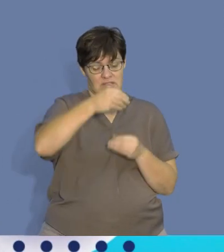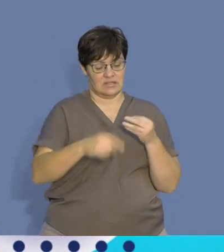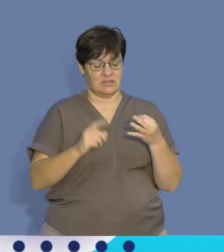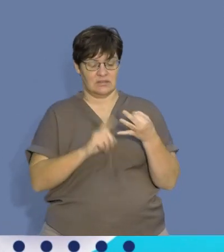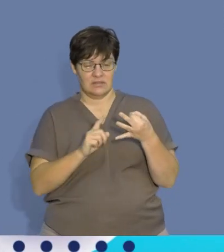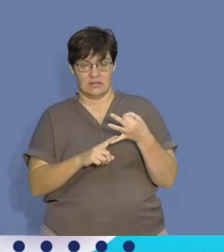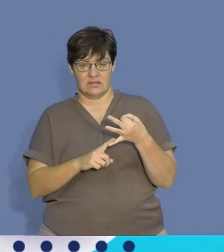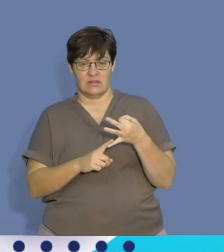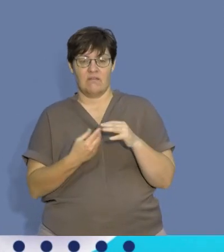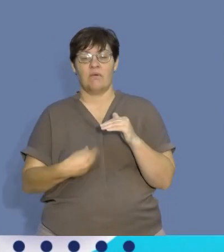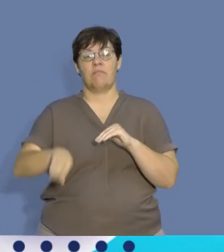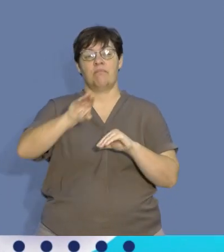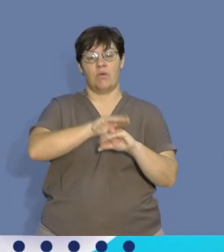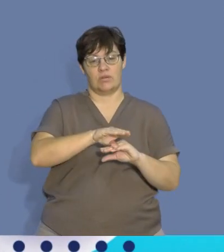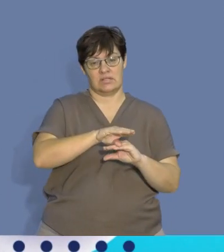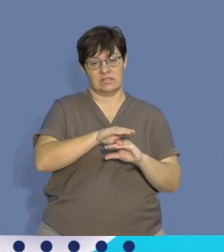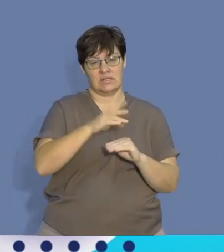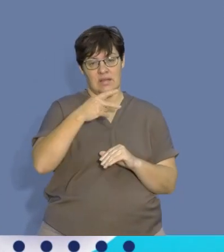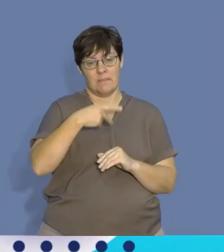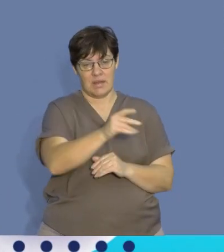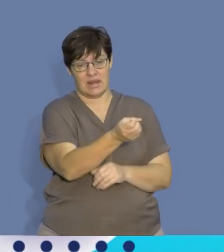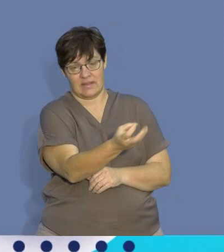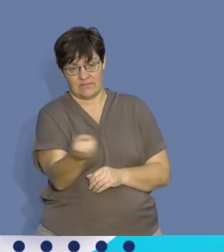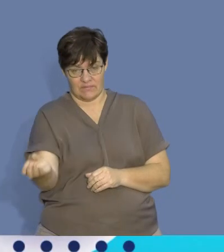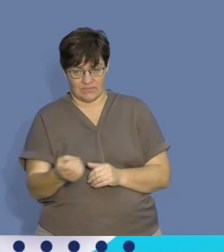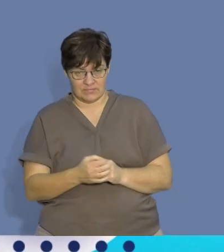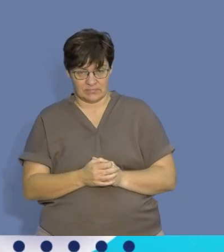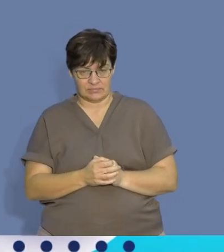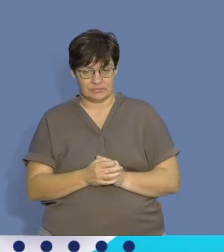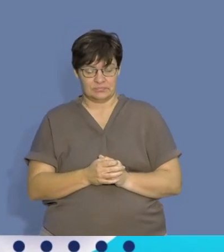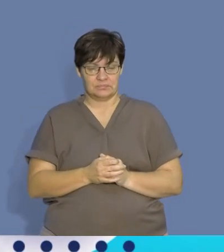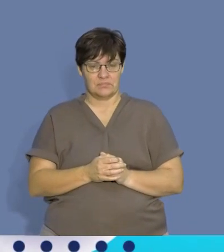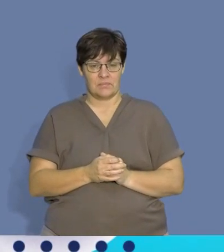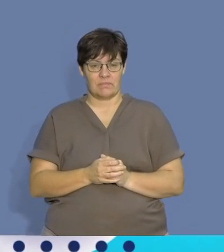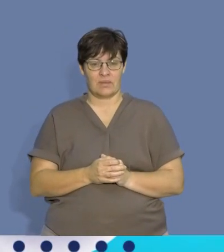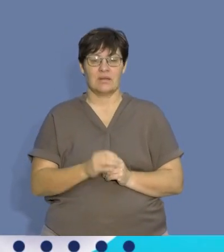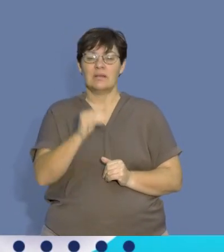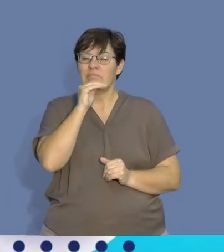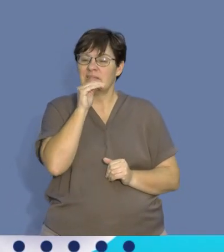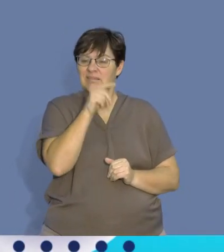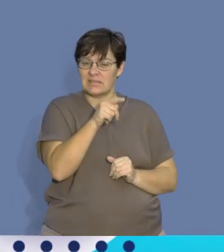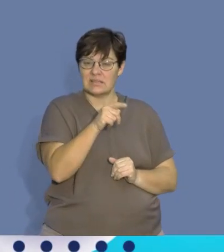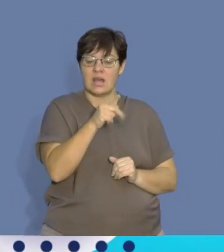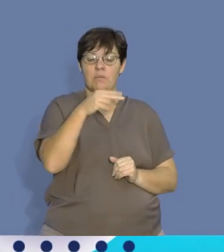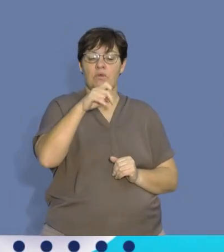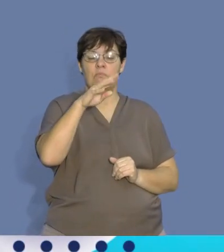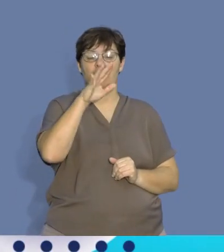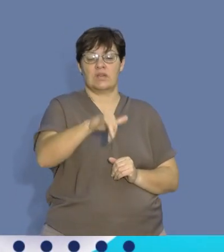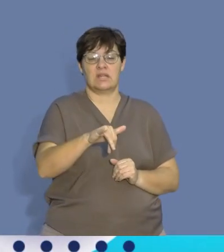capital, as well as any bonuses that were given to partners. So that's what we mean